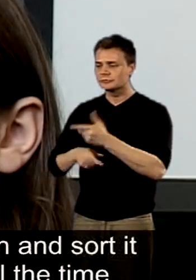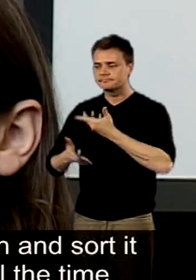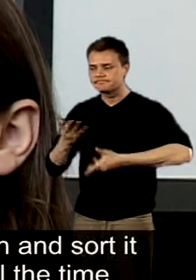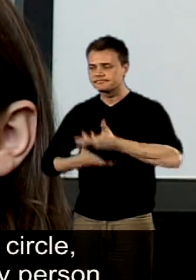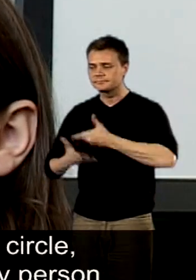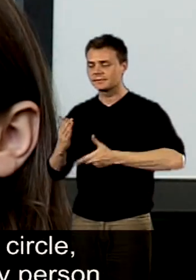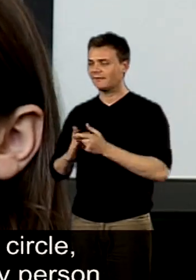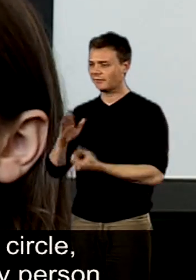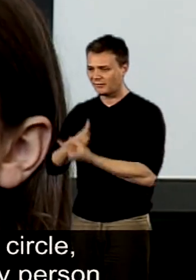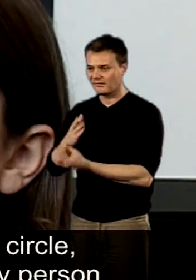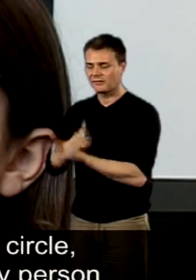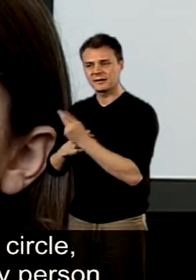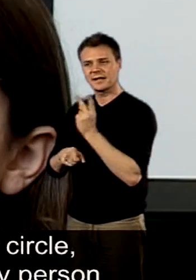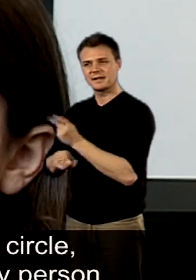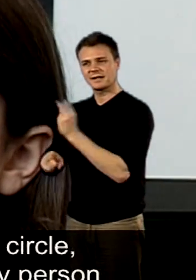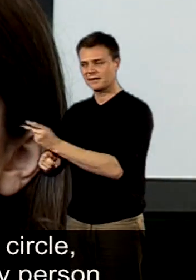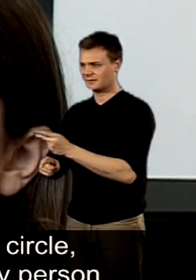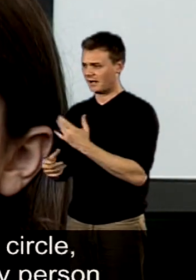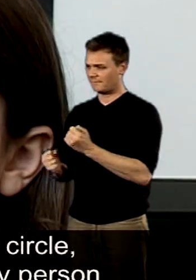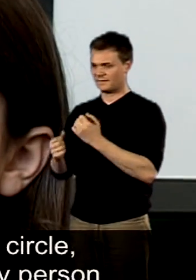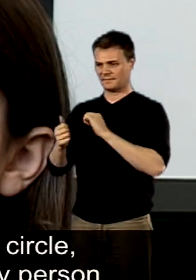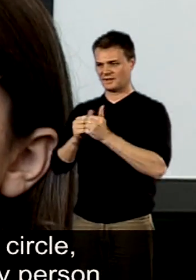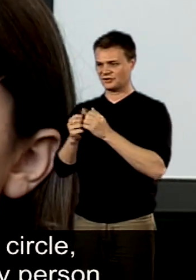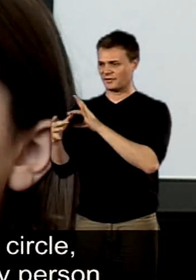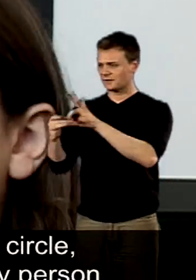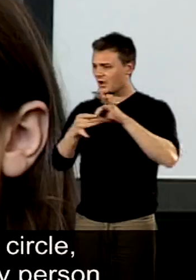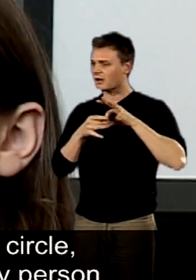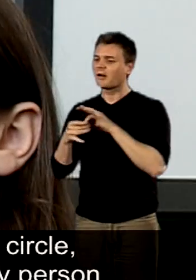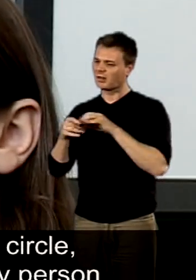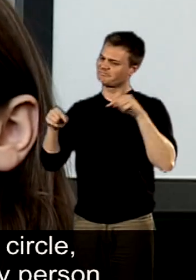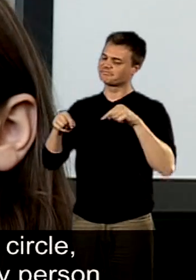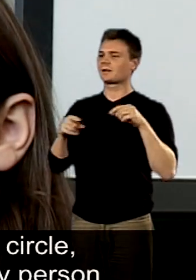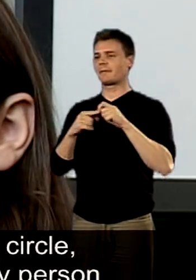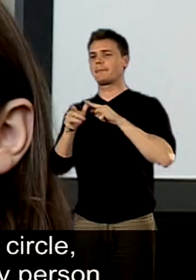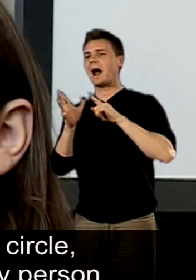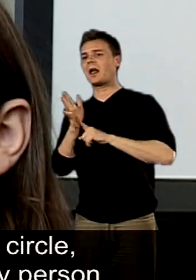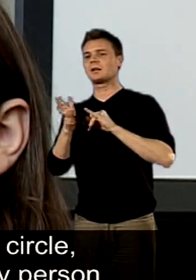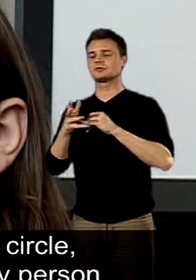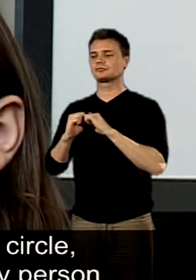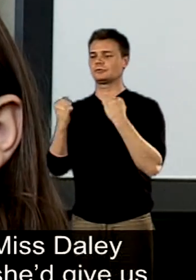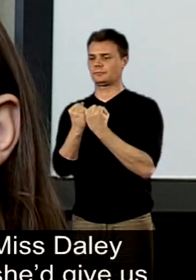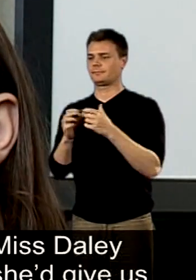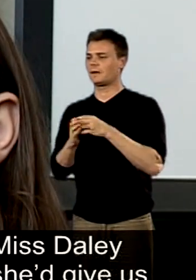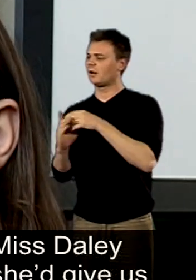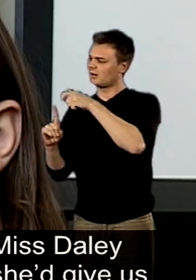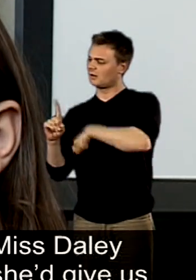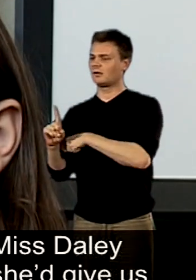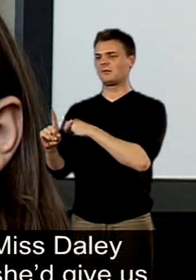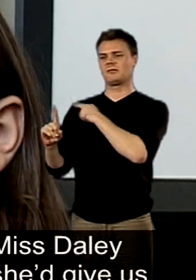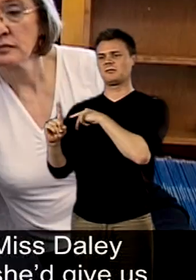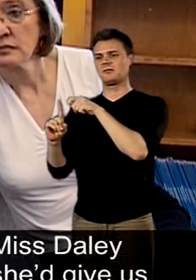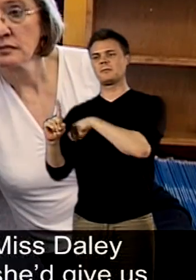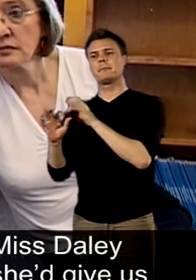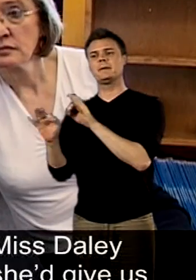cropping up all the time, then what we do is we get a friendship circle, a PALS group, and the peace buddy person would go up to